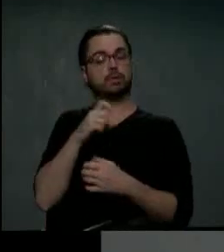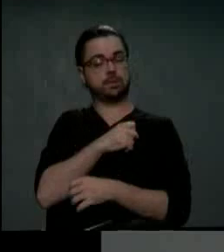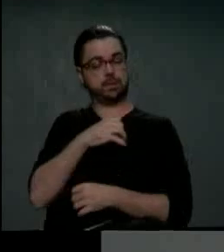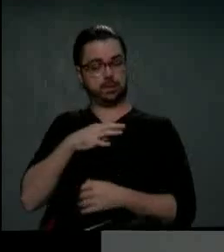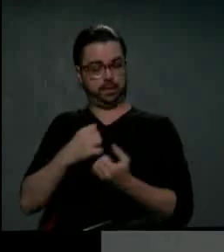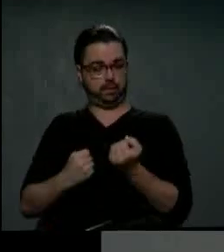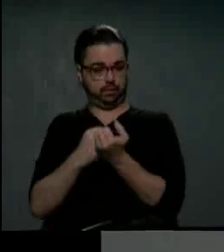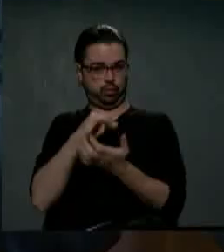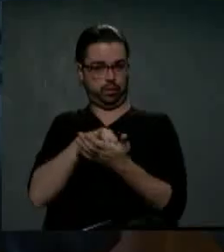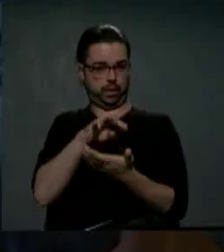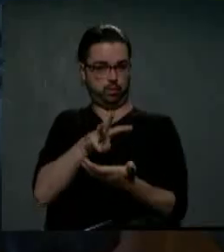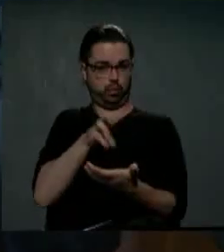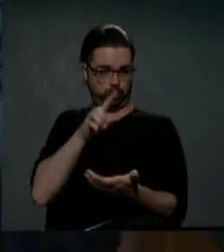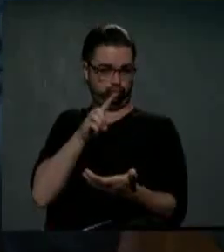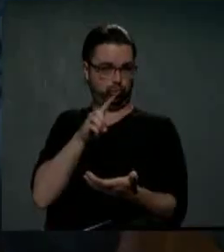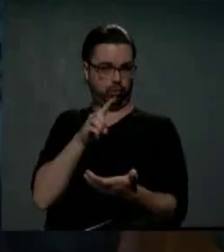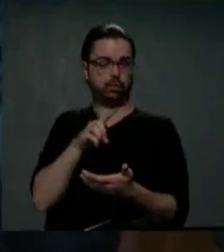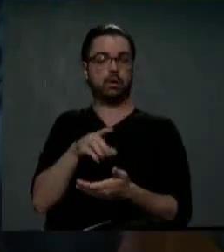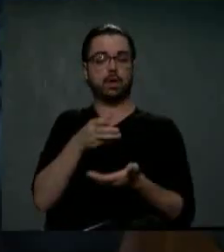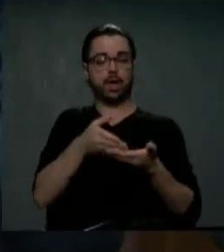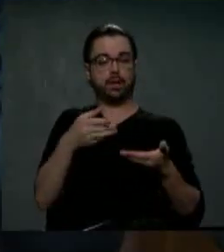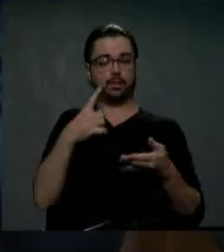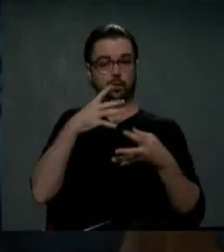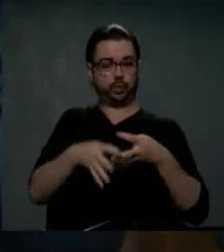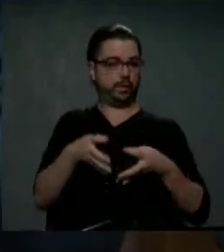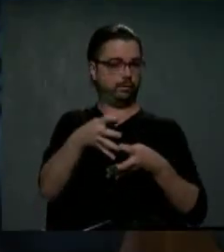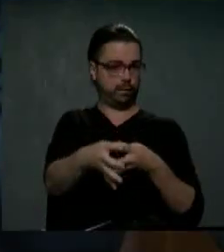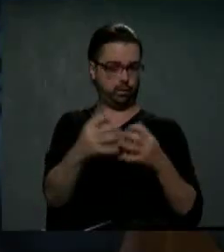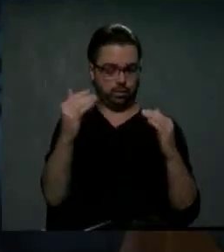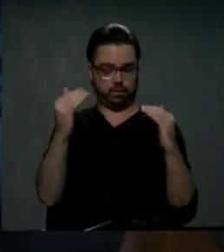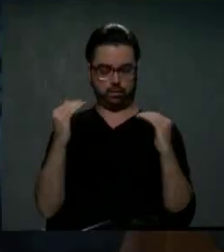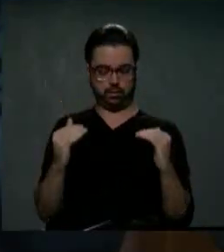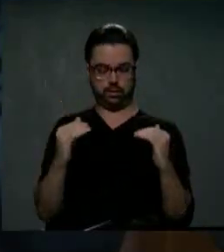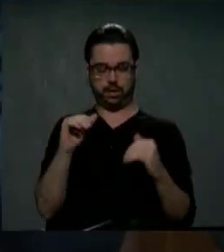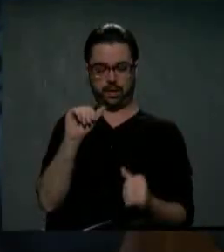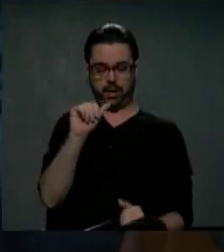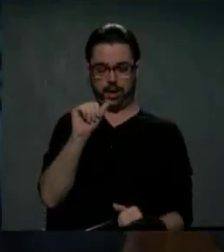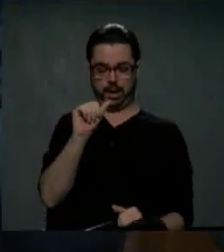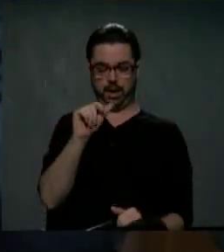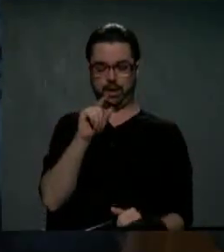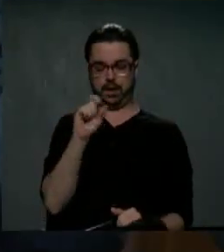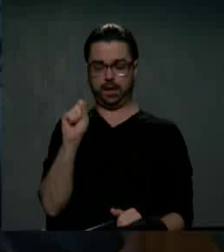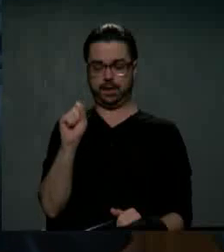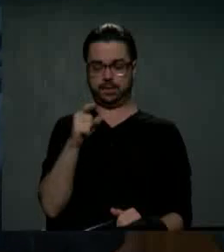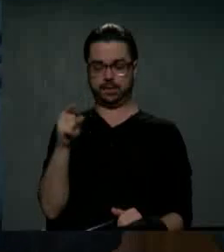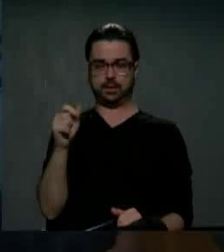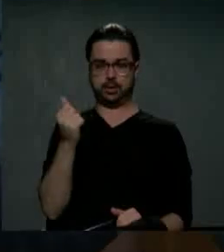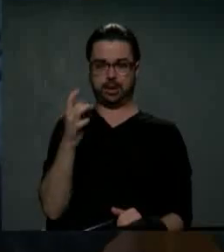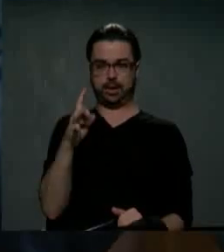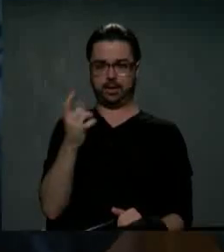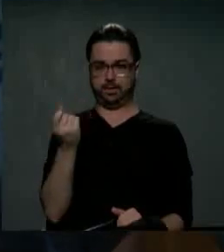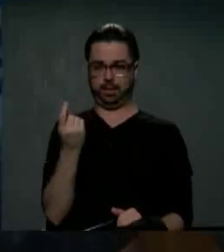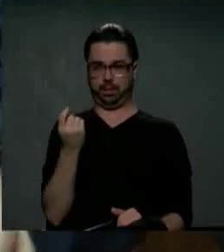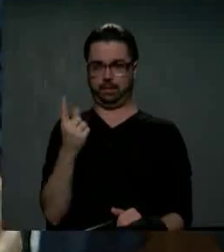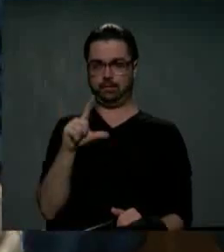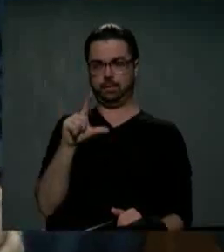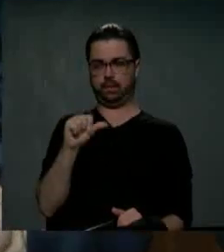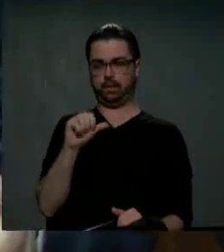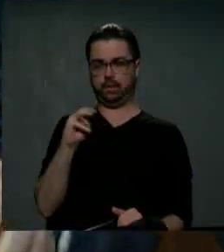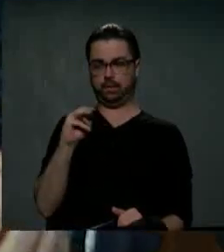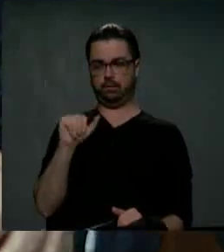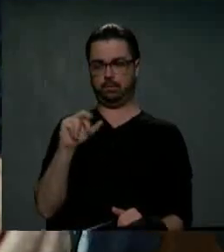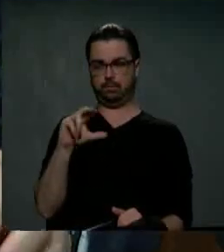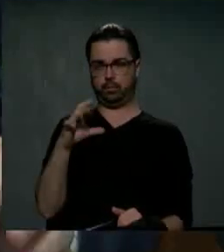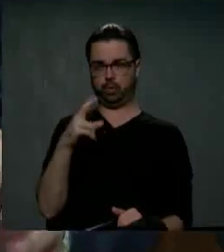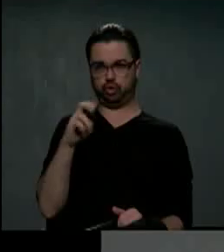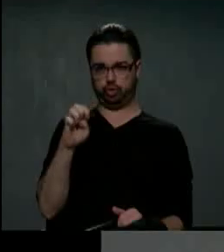withdrawal request. Items for consent deferral. Item A, file number S-1811, LaMarche Village Preliminary Plat,